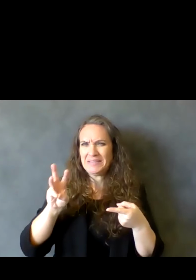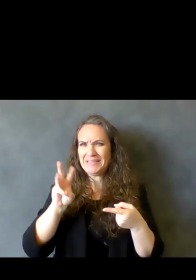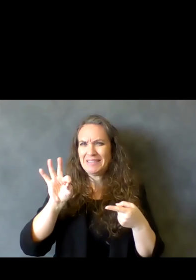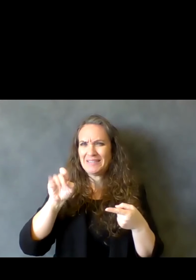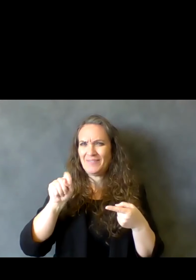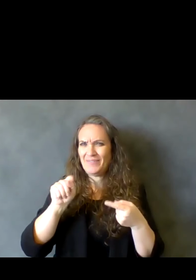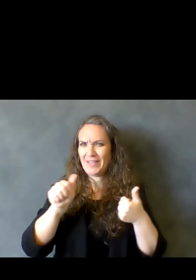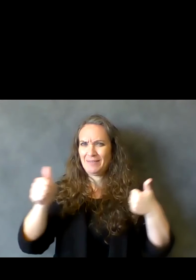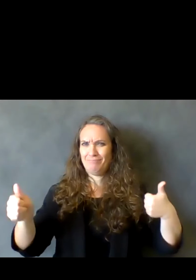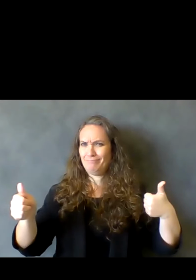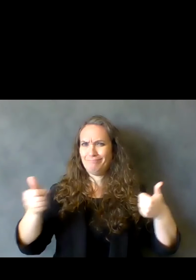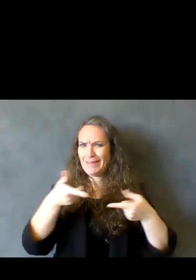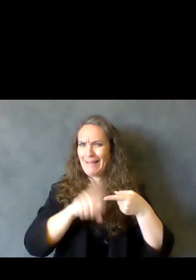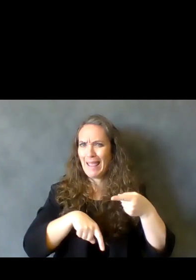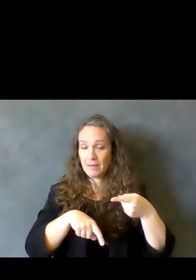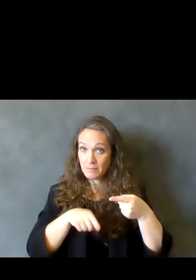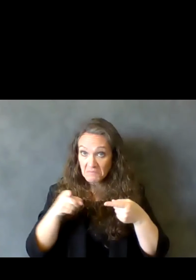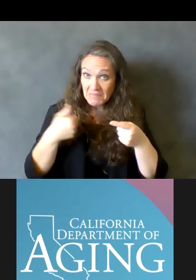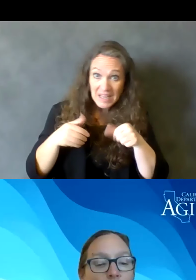function with 6-foot distancing?